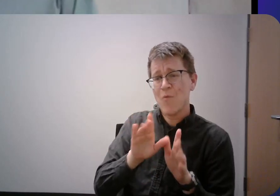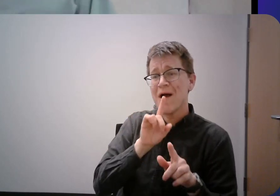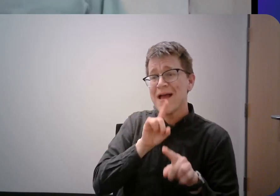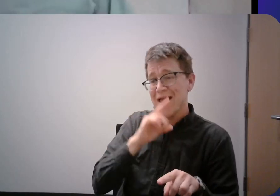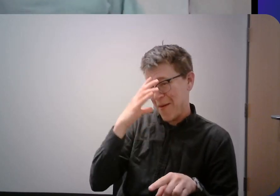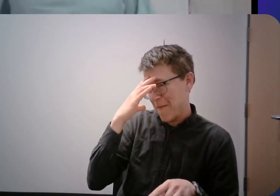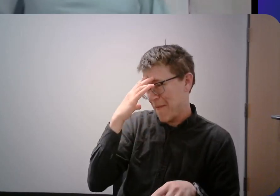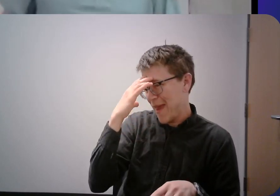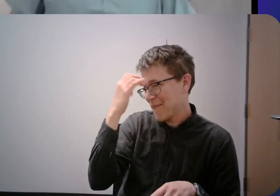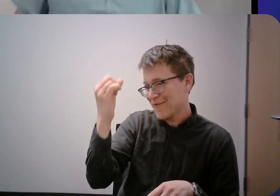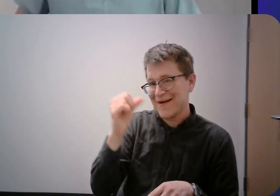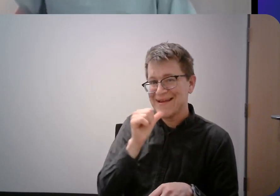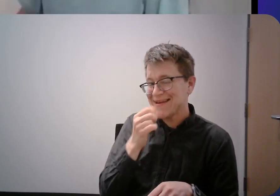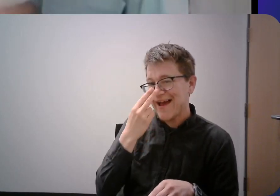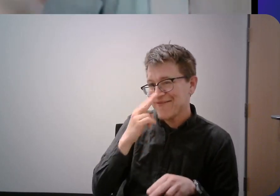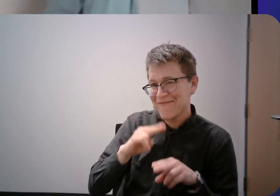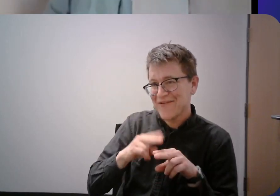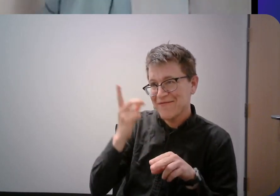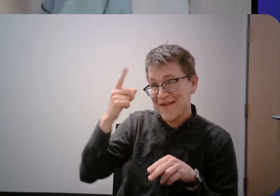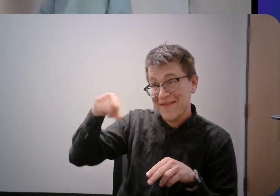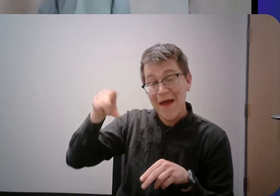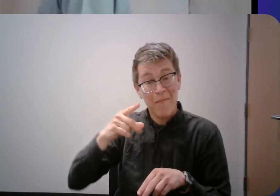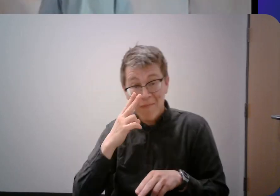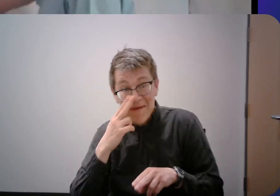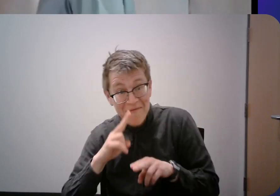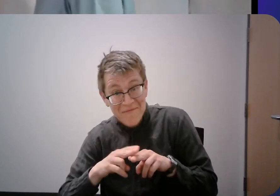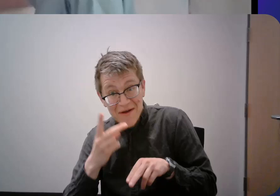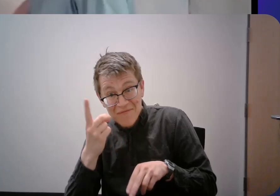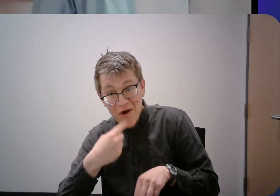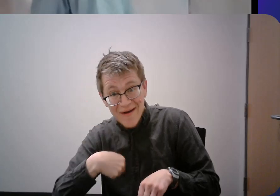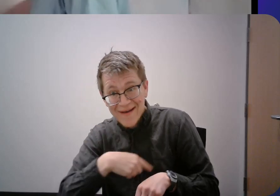okay, I'm working at it, alright?